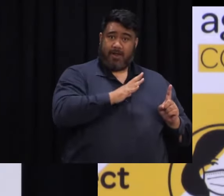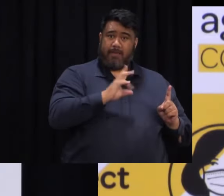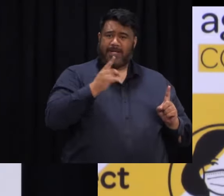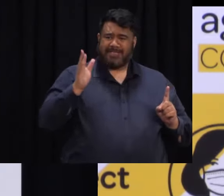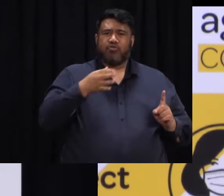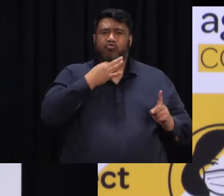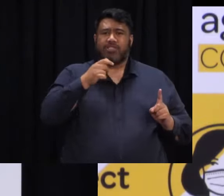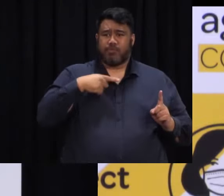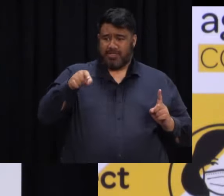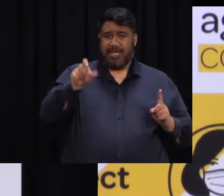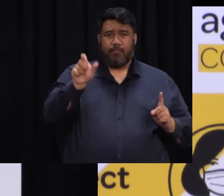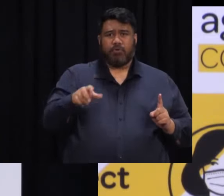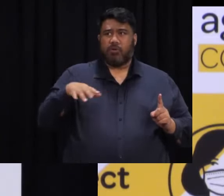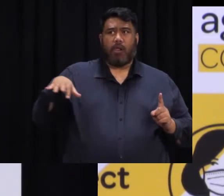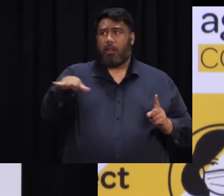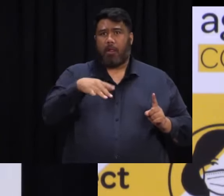community.